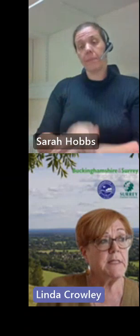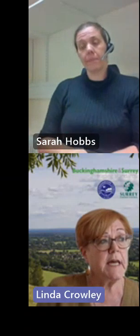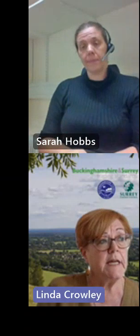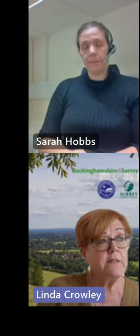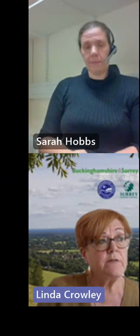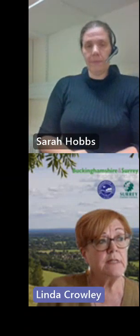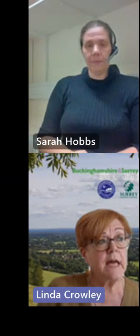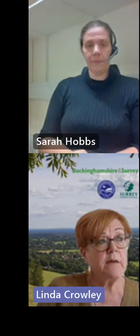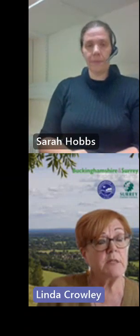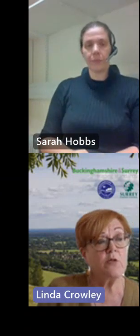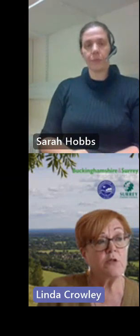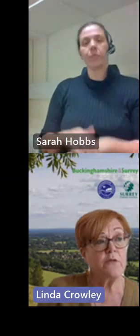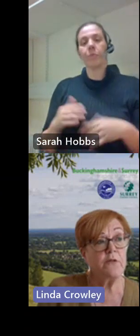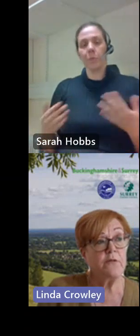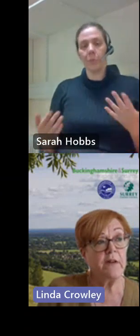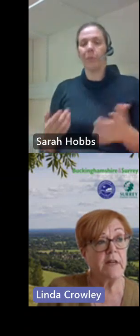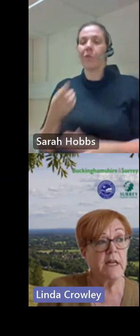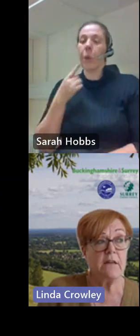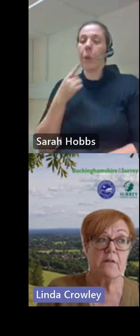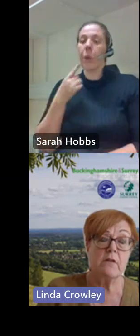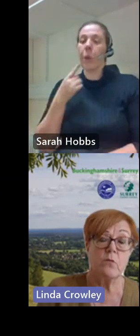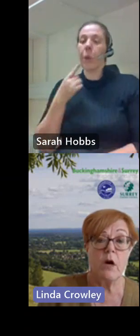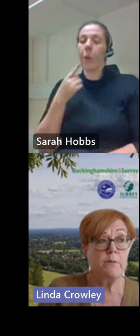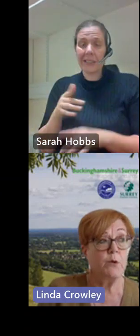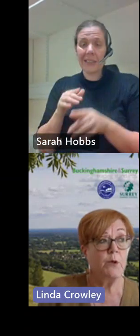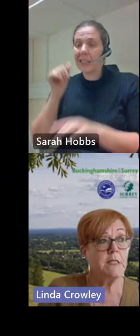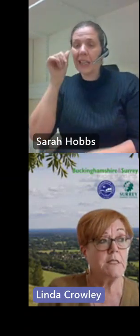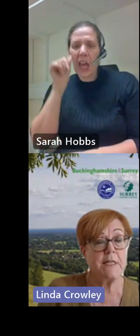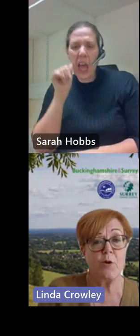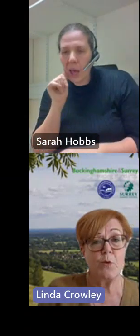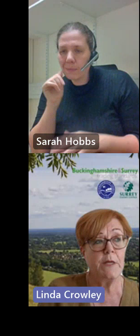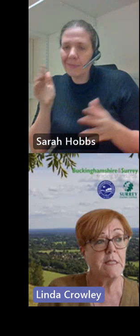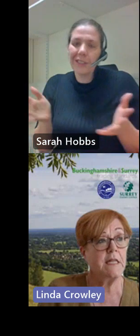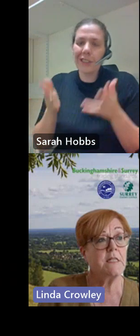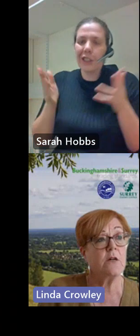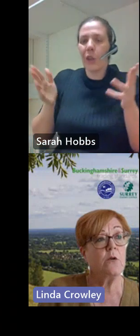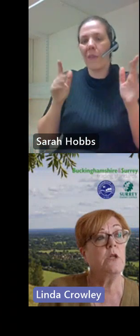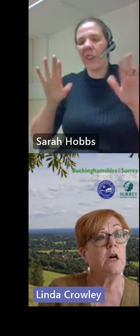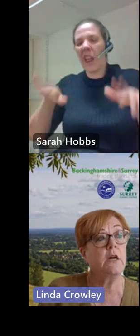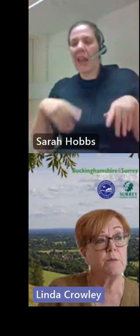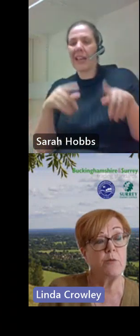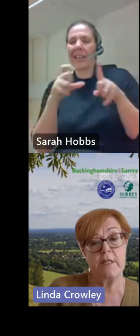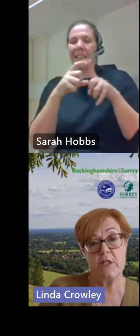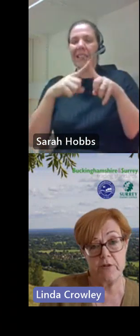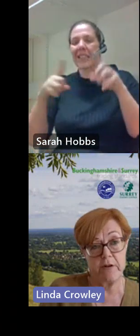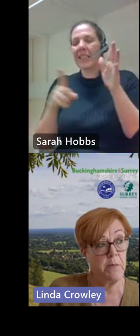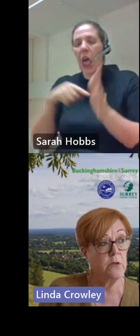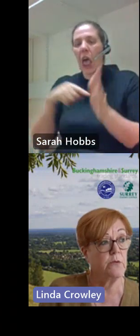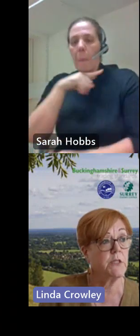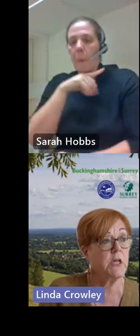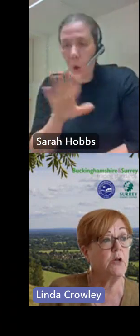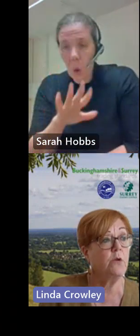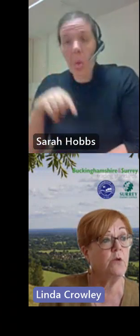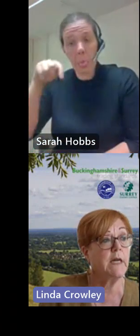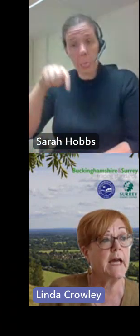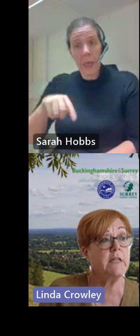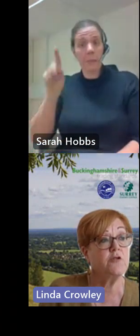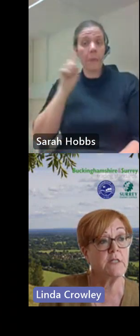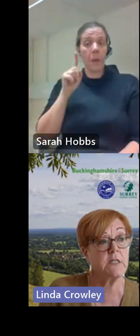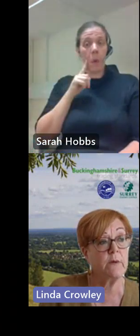So as we said, scams are not soft and fluffy. Wide boys, the Dell boys, these are organised predatory criminals